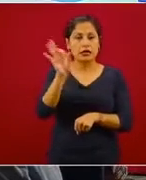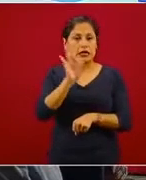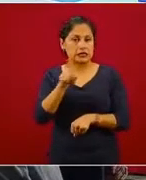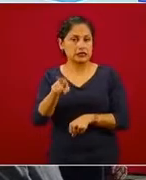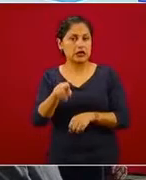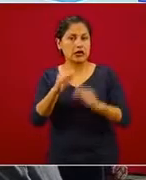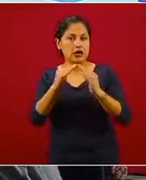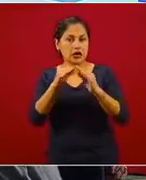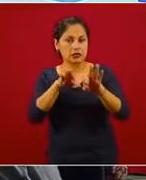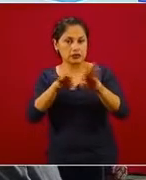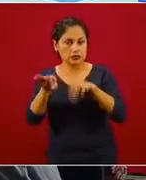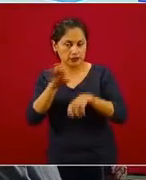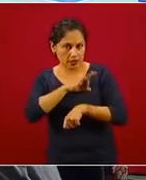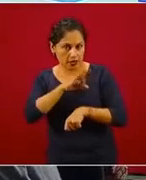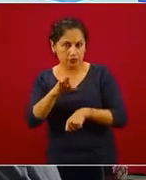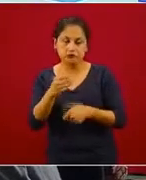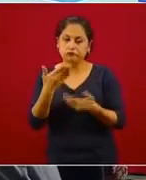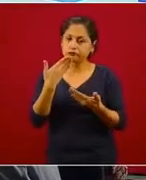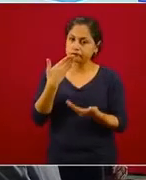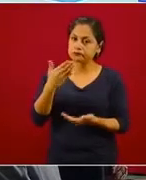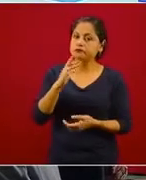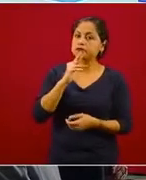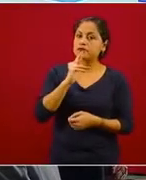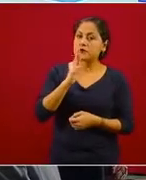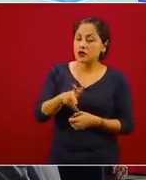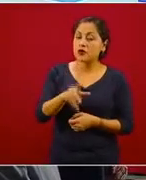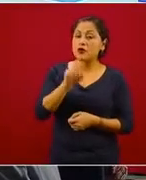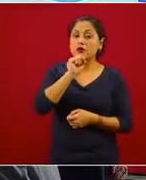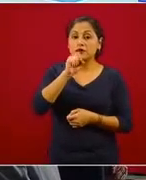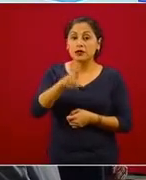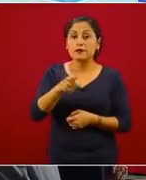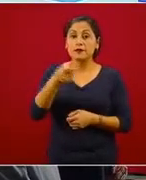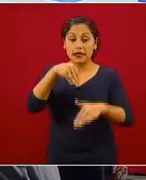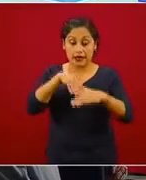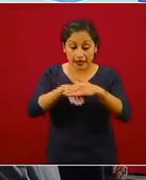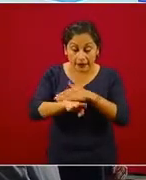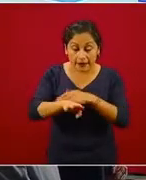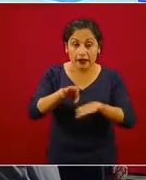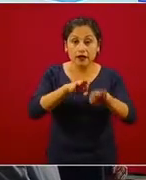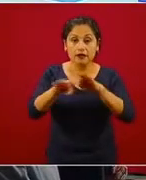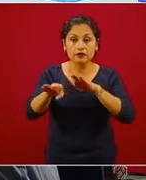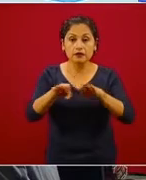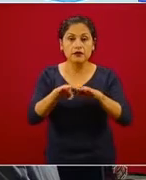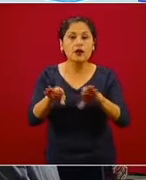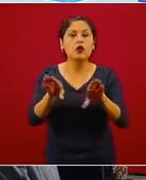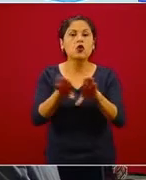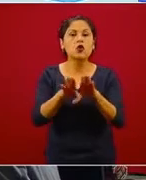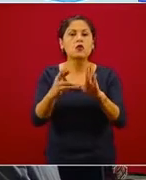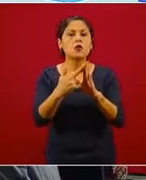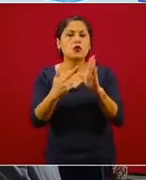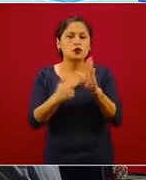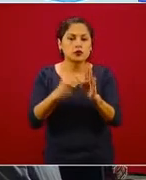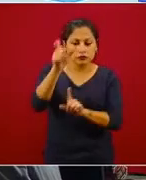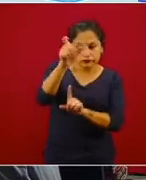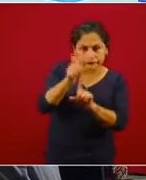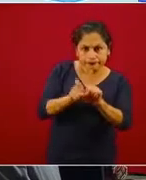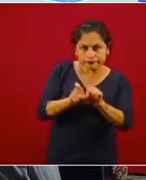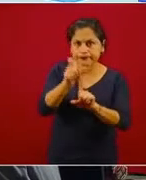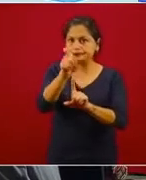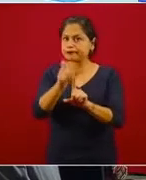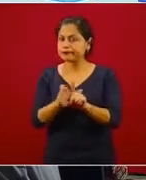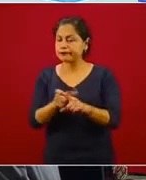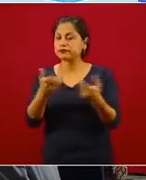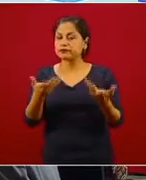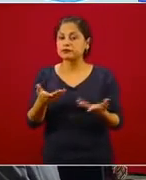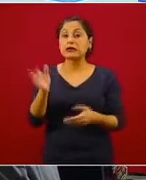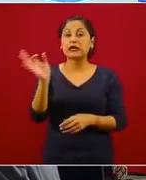So we have the administrative control, which is like I said, having